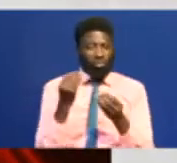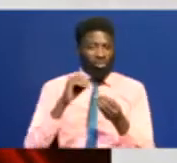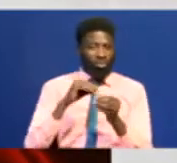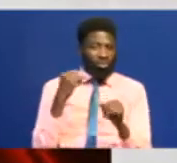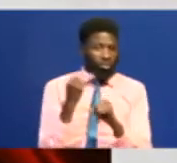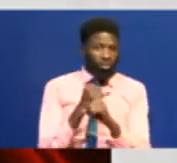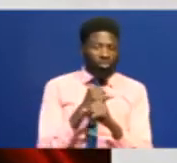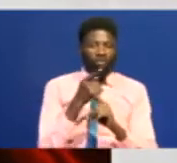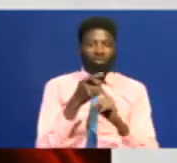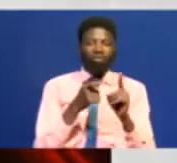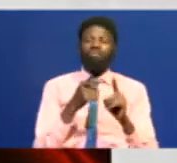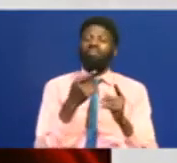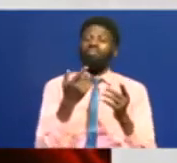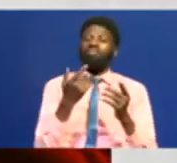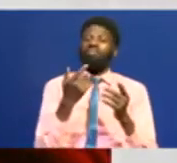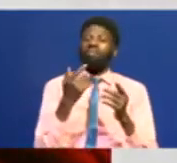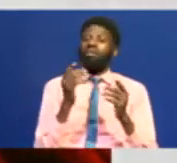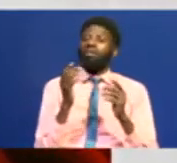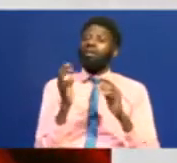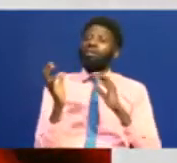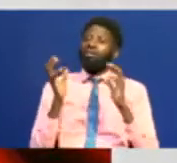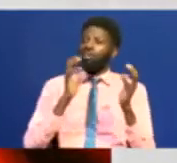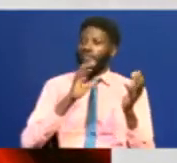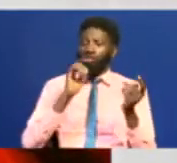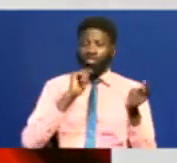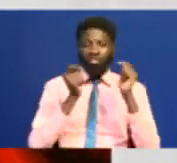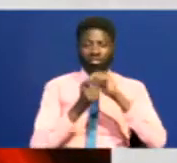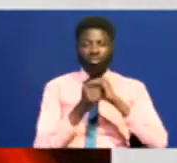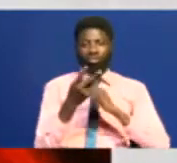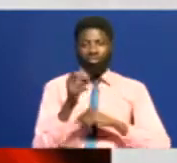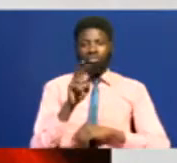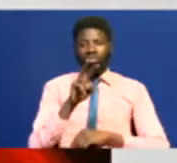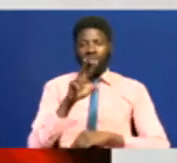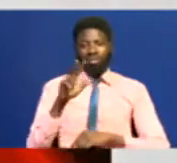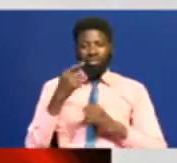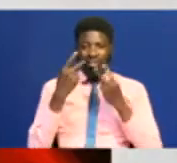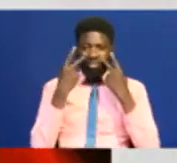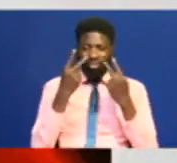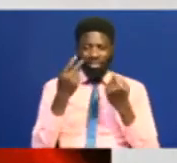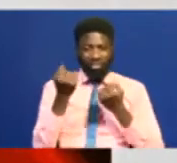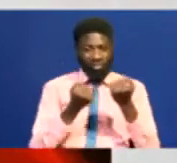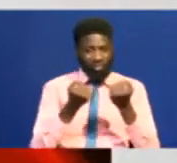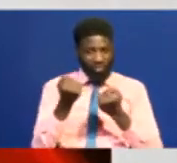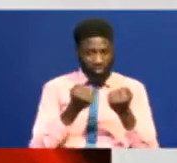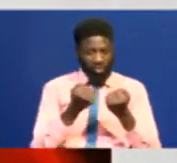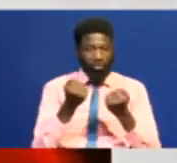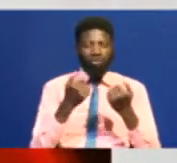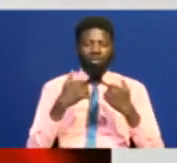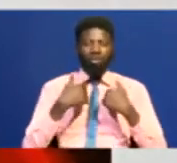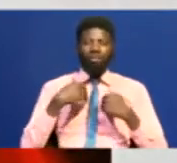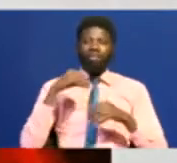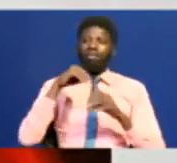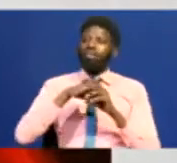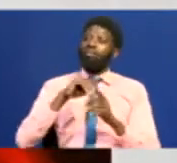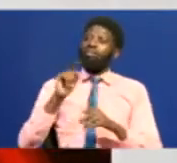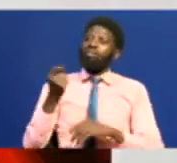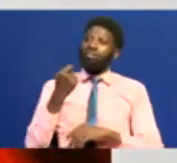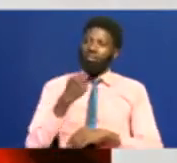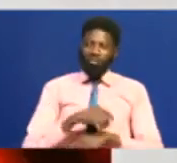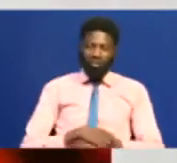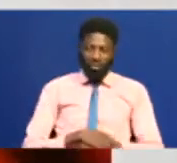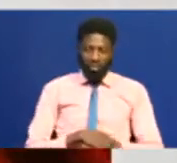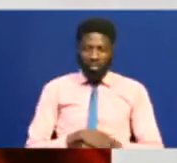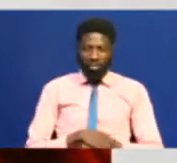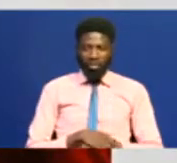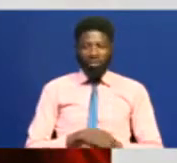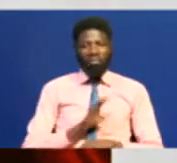ACS 2023, we even saw electrical cars being marshaled across the country, especially here in the capital. How has your